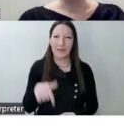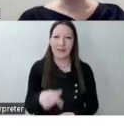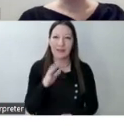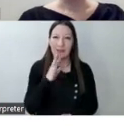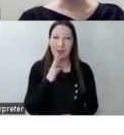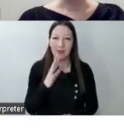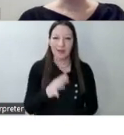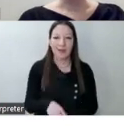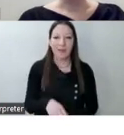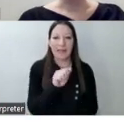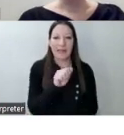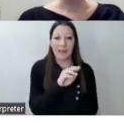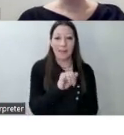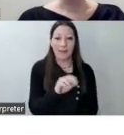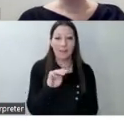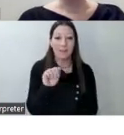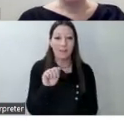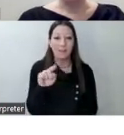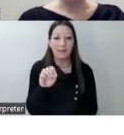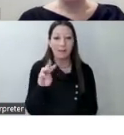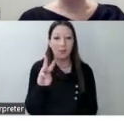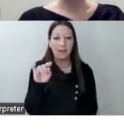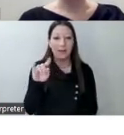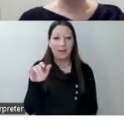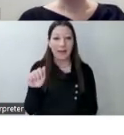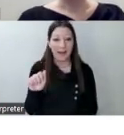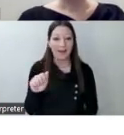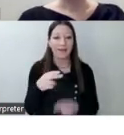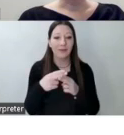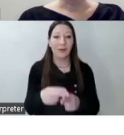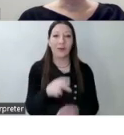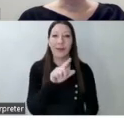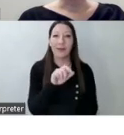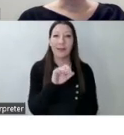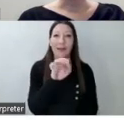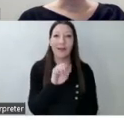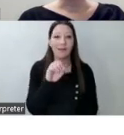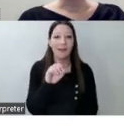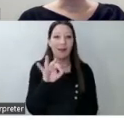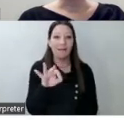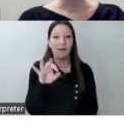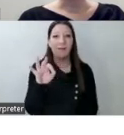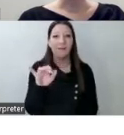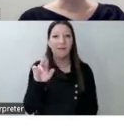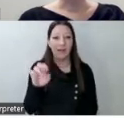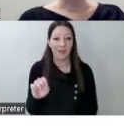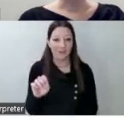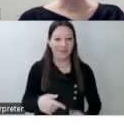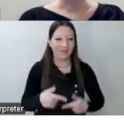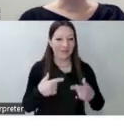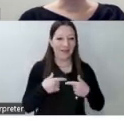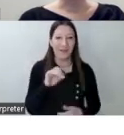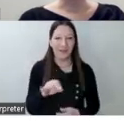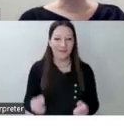Fire, an Ethnography of Smoke, Flame, Ash, and Earth, which considers fire-affected landscapes of